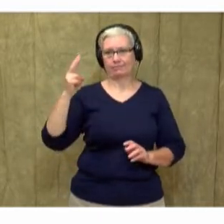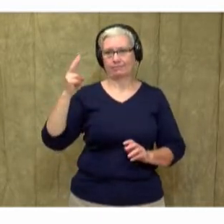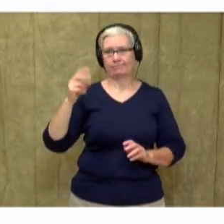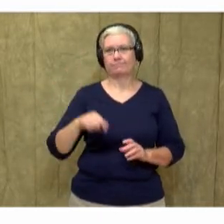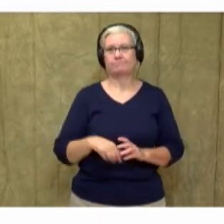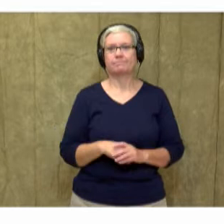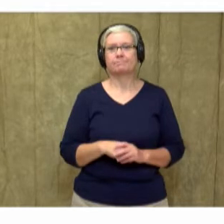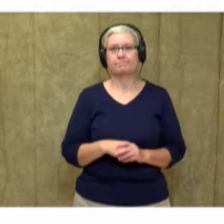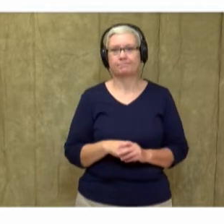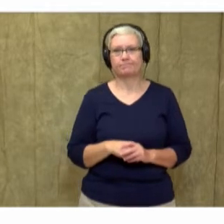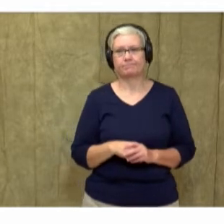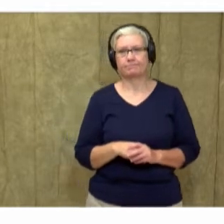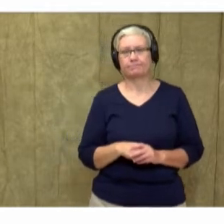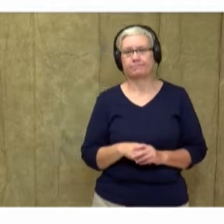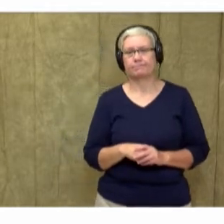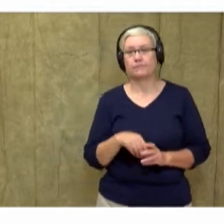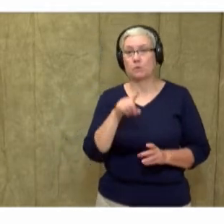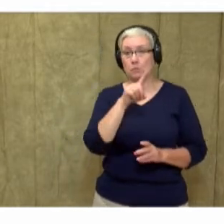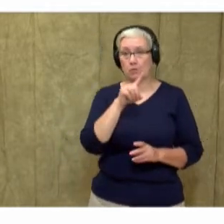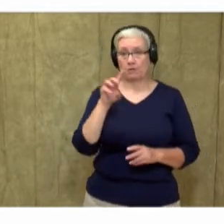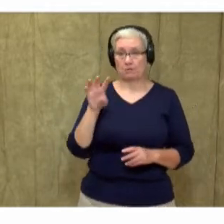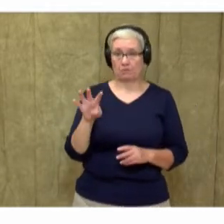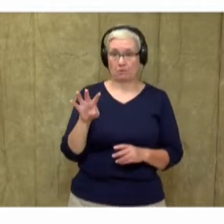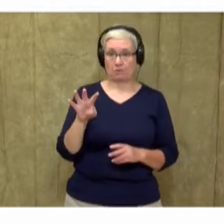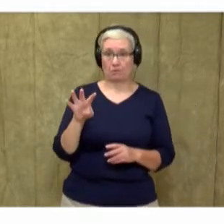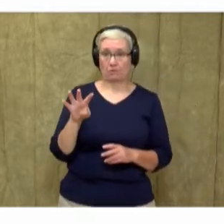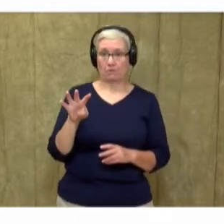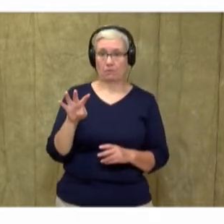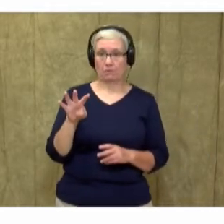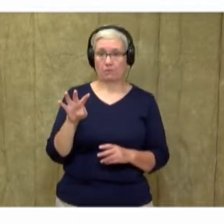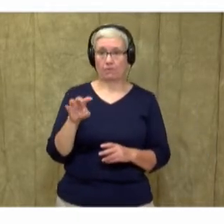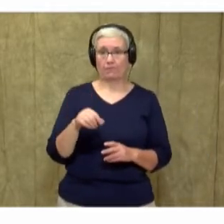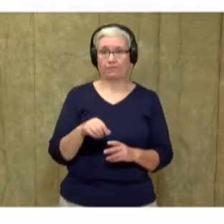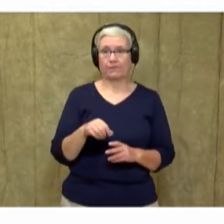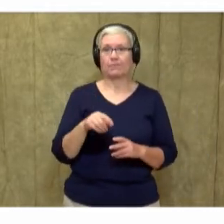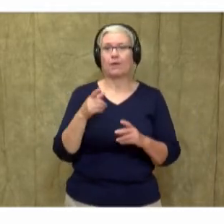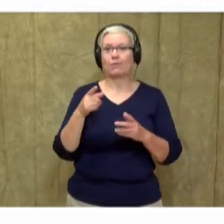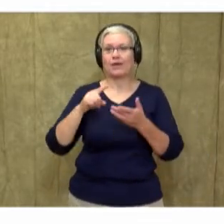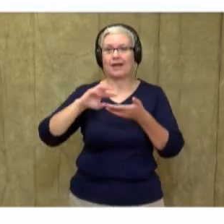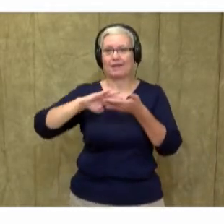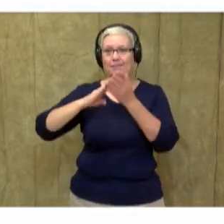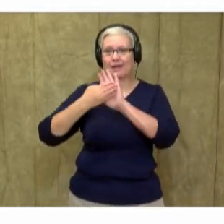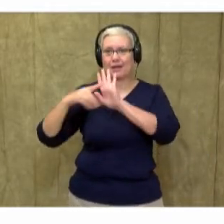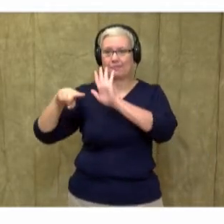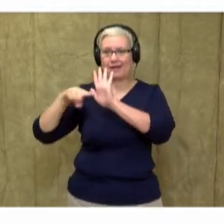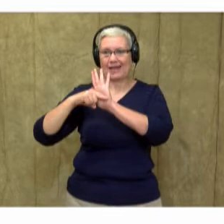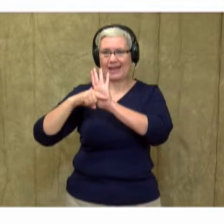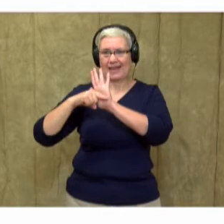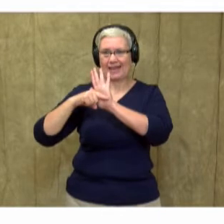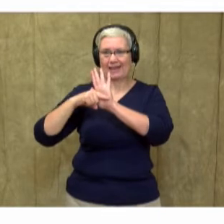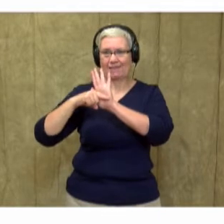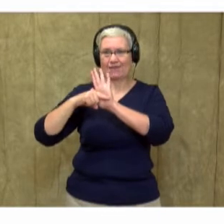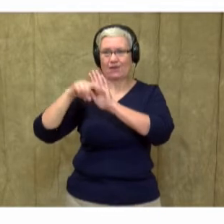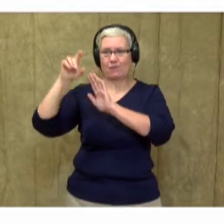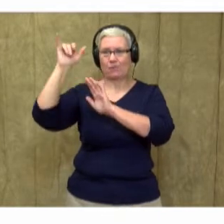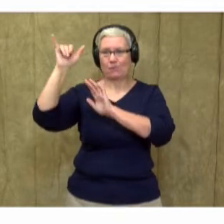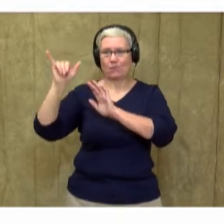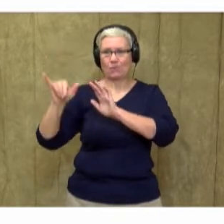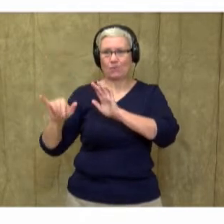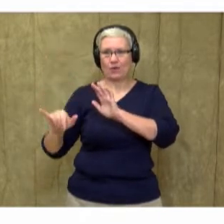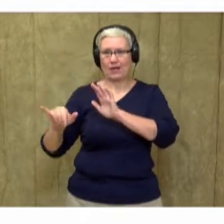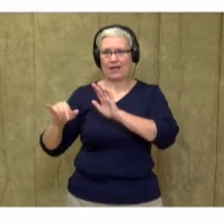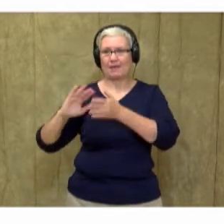0, 1, and 4. But then when I made the equation negative, all of my outputs also became